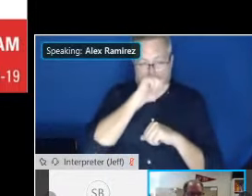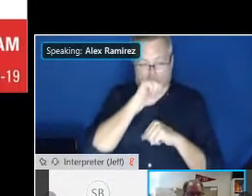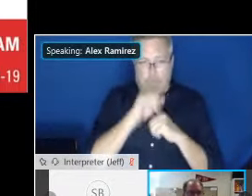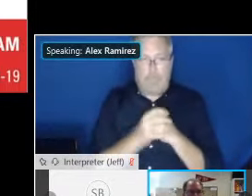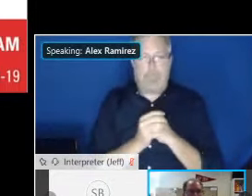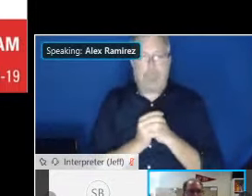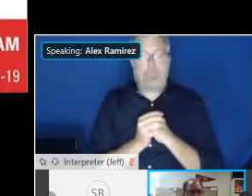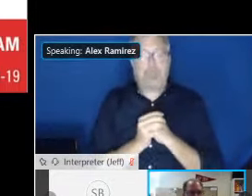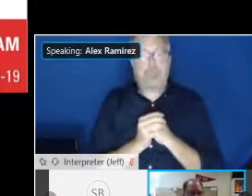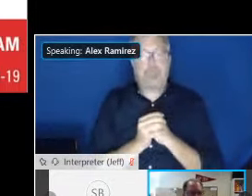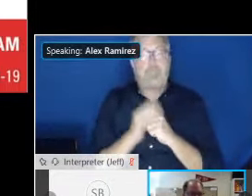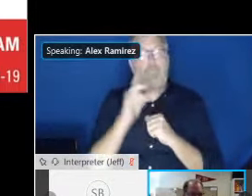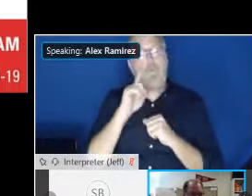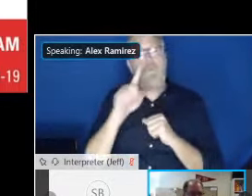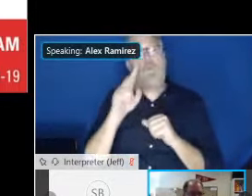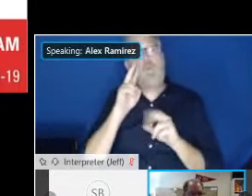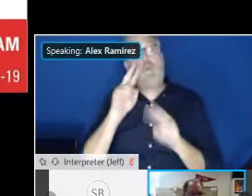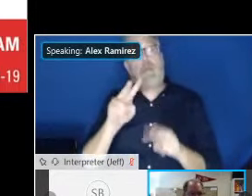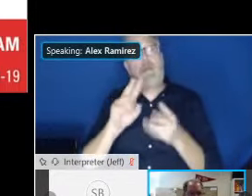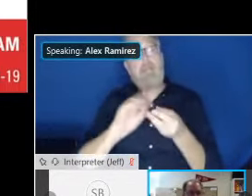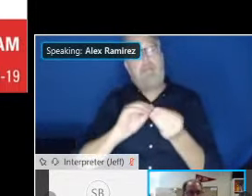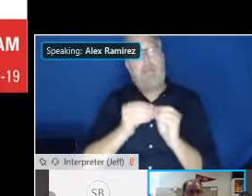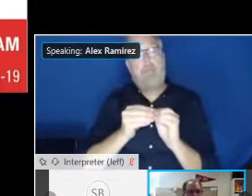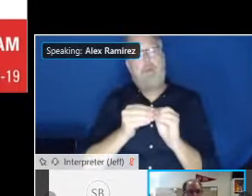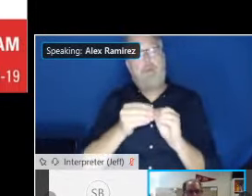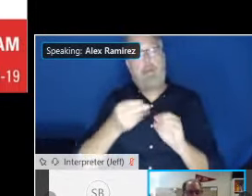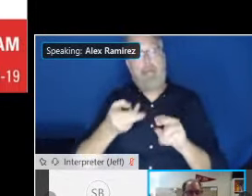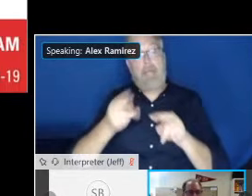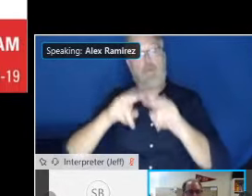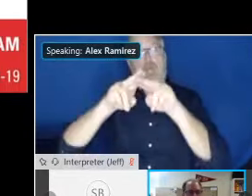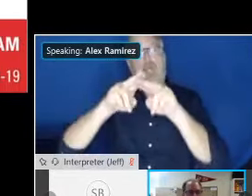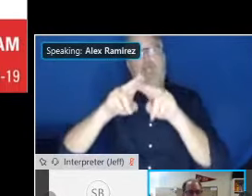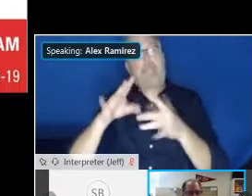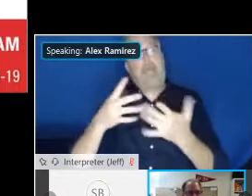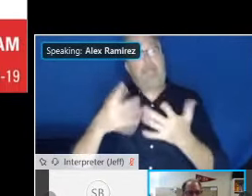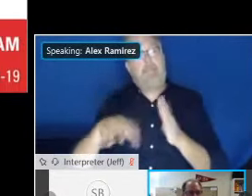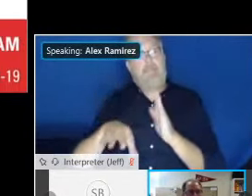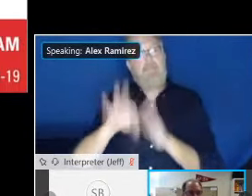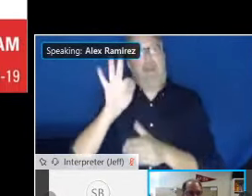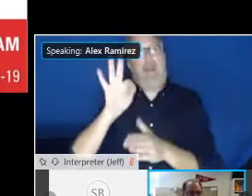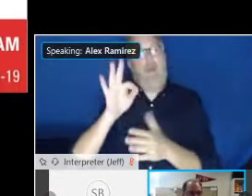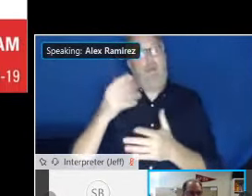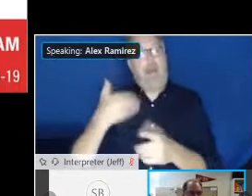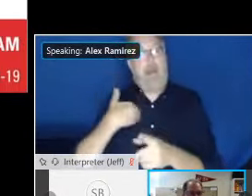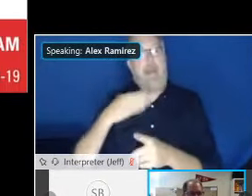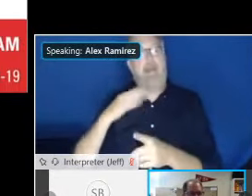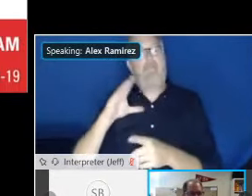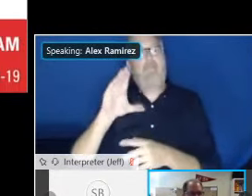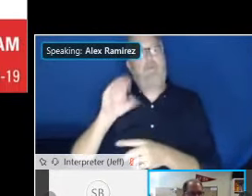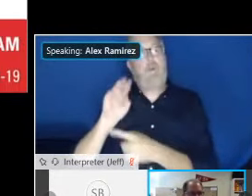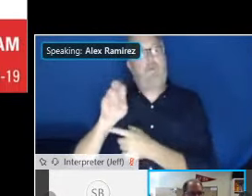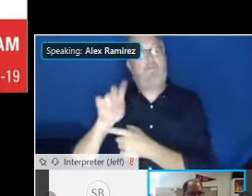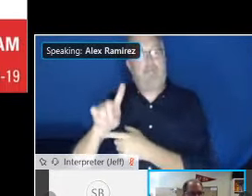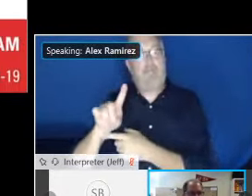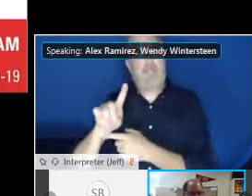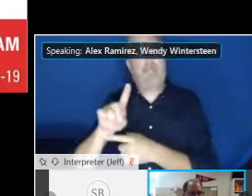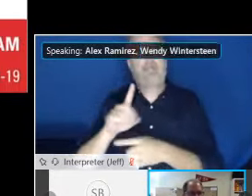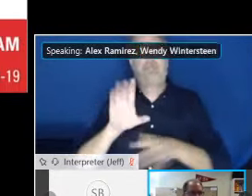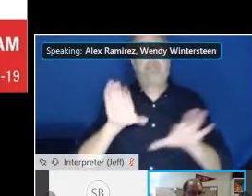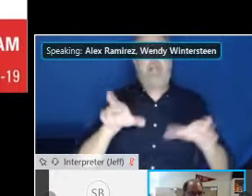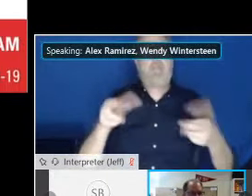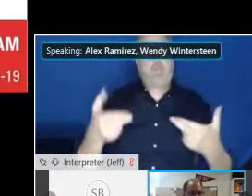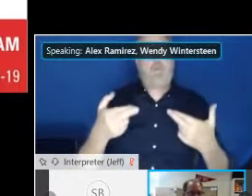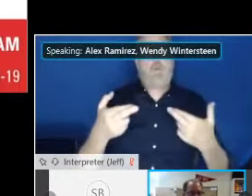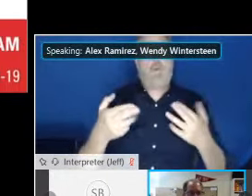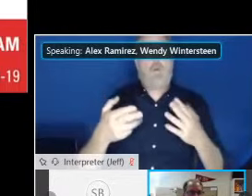classroom and we look at an increase in positivity rate, trying to create barriers in the classroom at this time